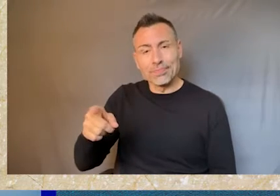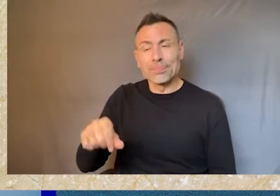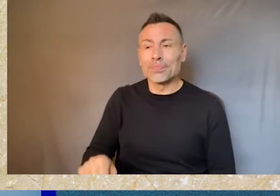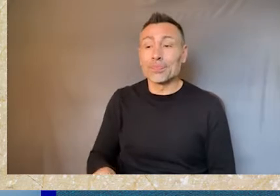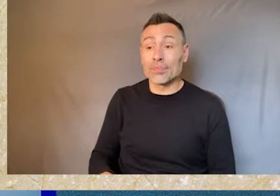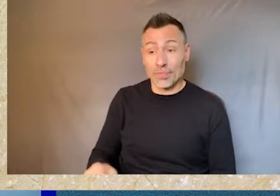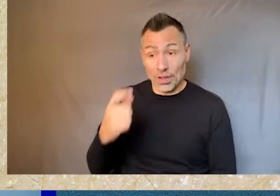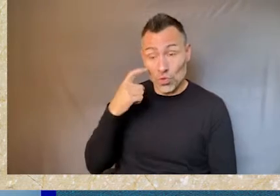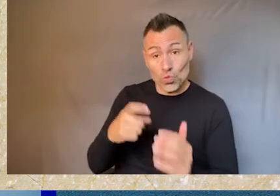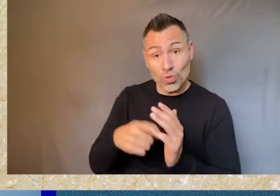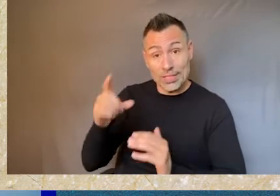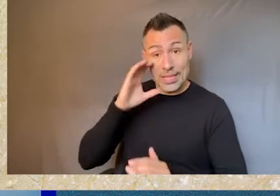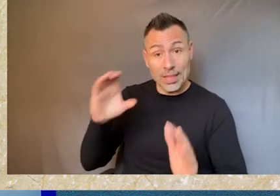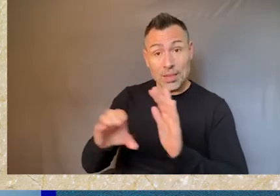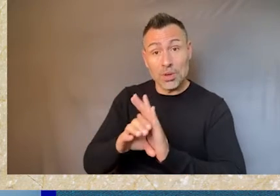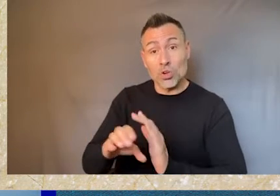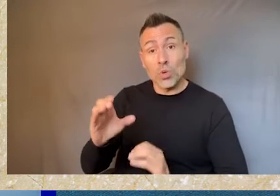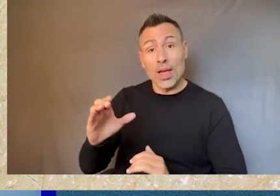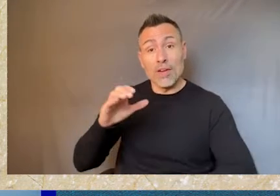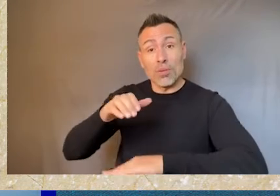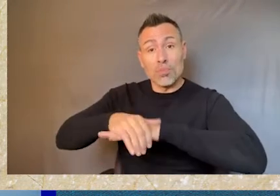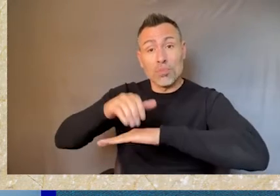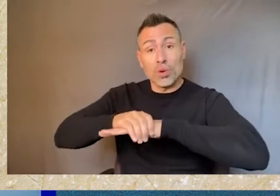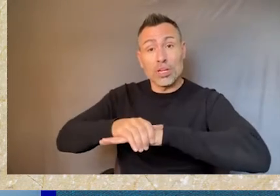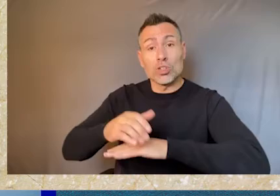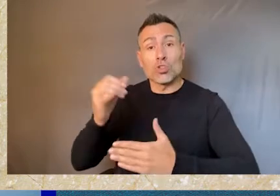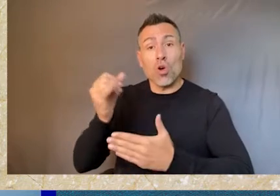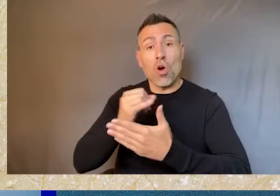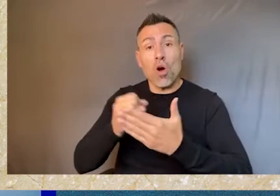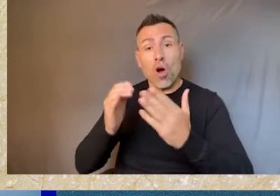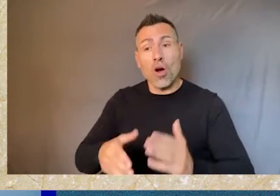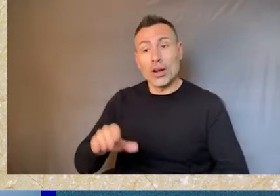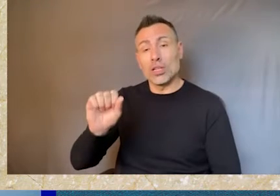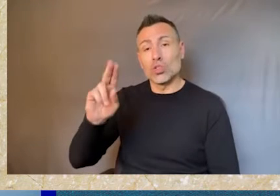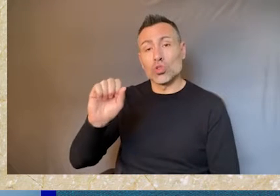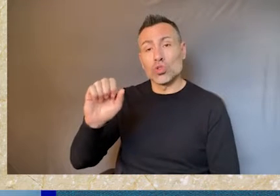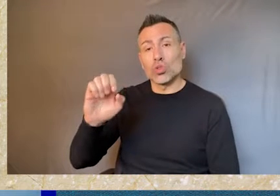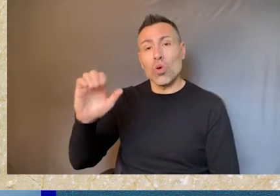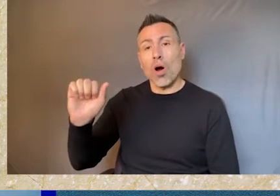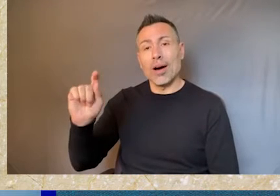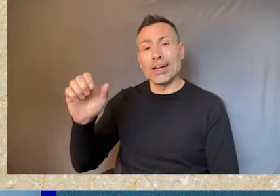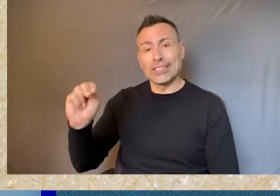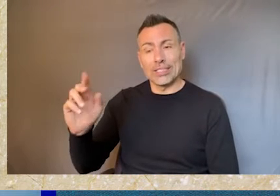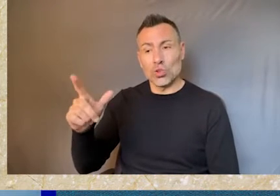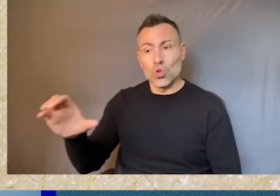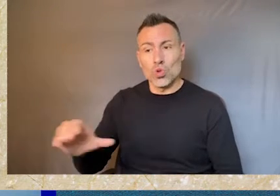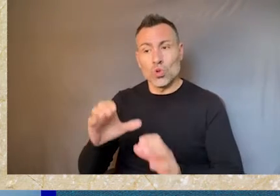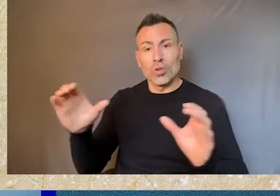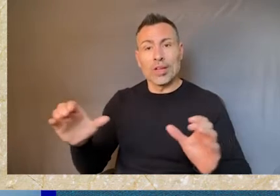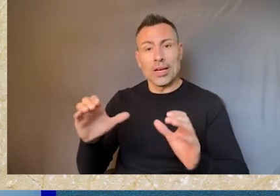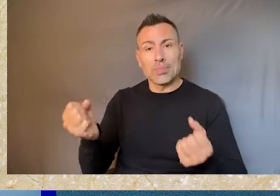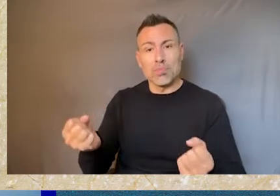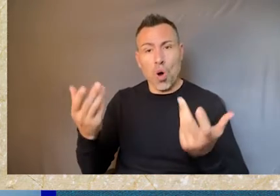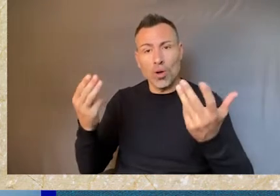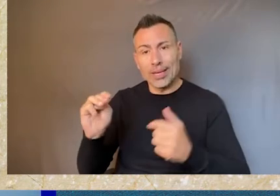So British artist Sue Austin creates multimedia, performance, and installation art using her wheelchair